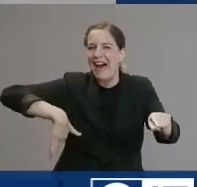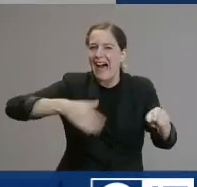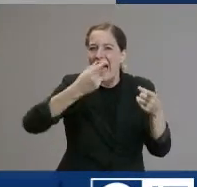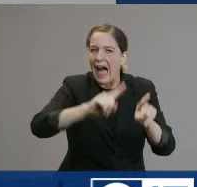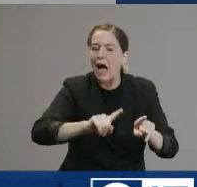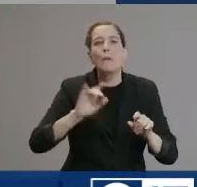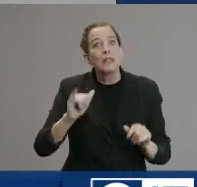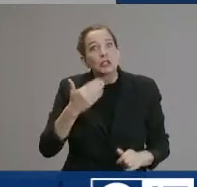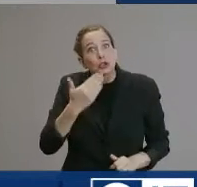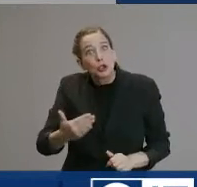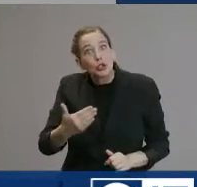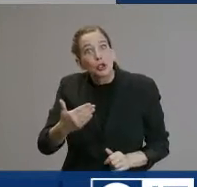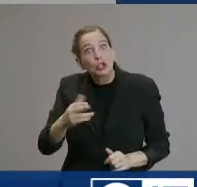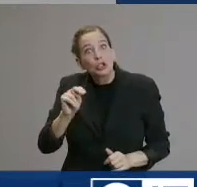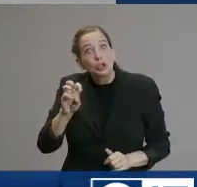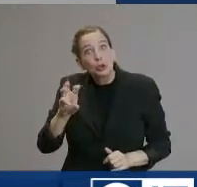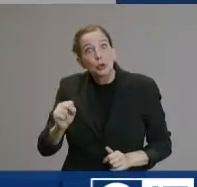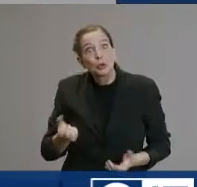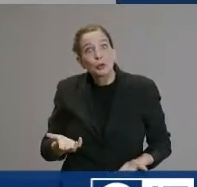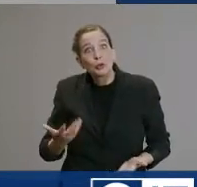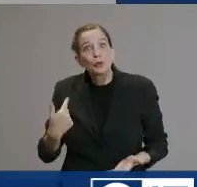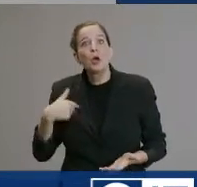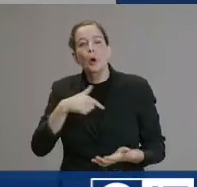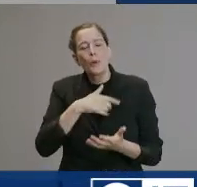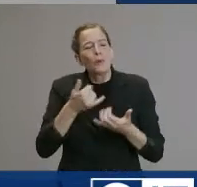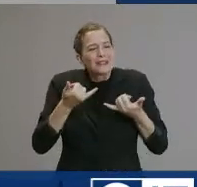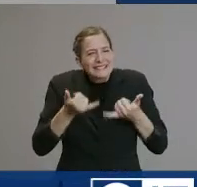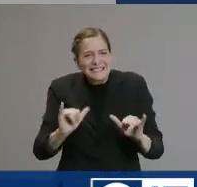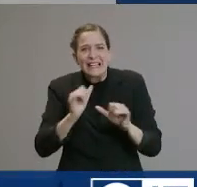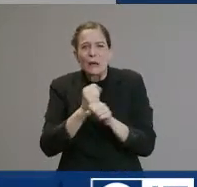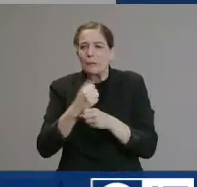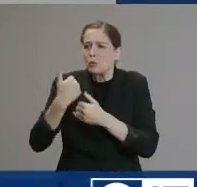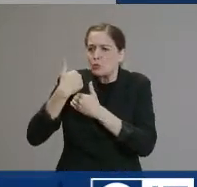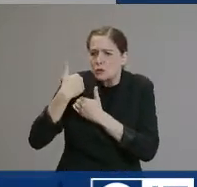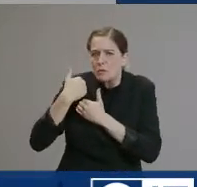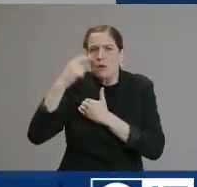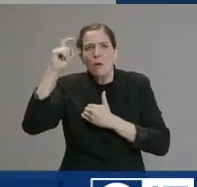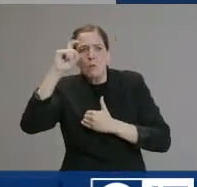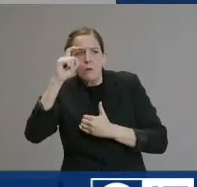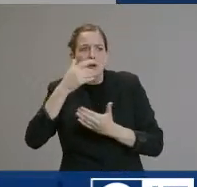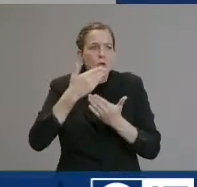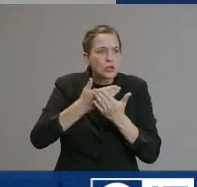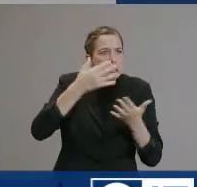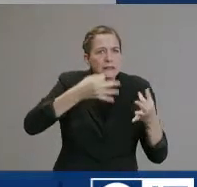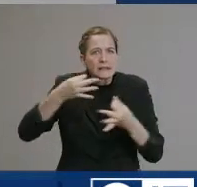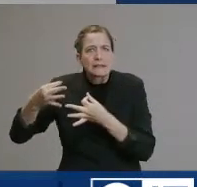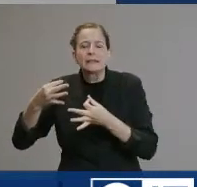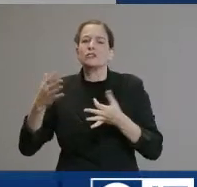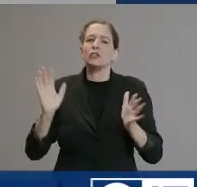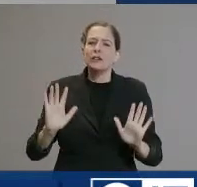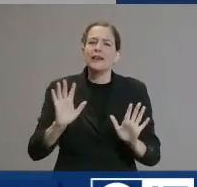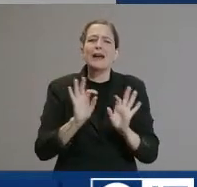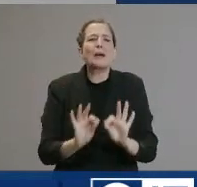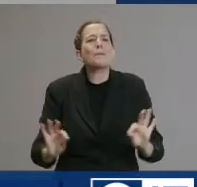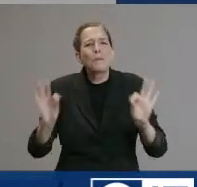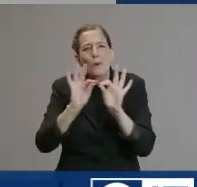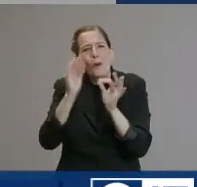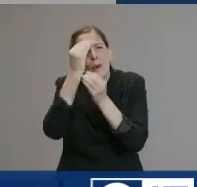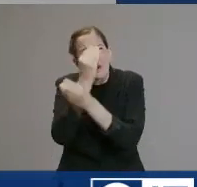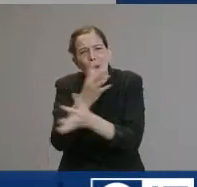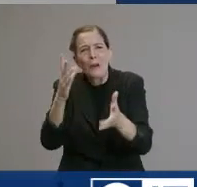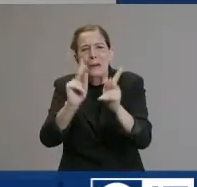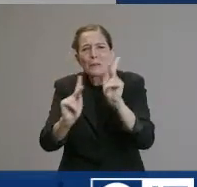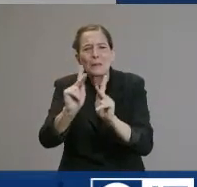so far, and we're going to be able to navigate through this. I think it's important that people have the facts. This virus is not